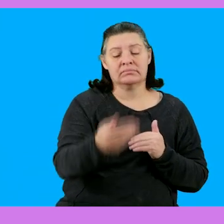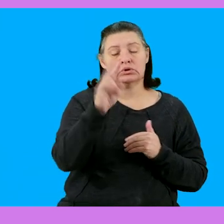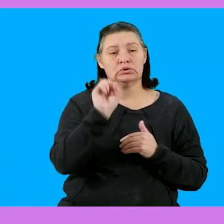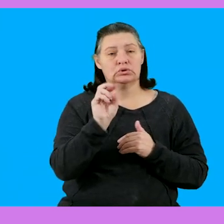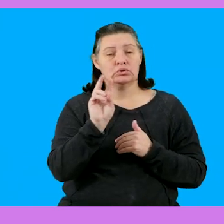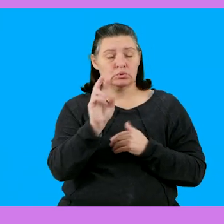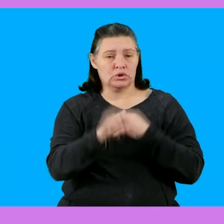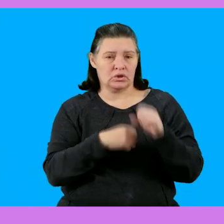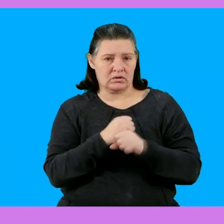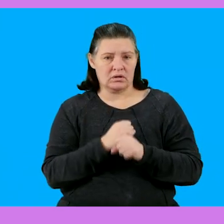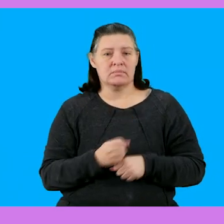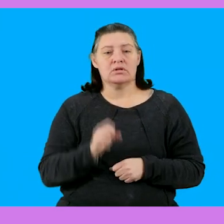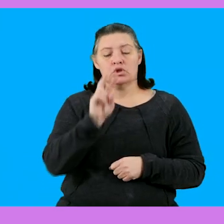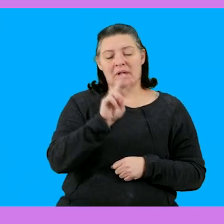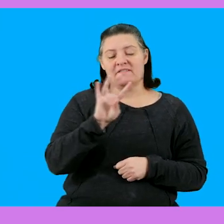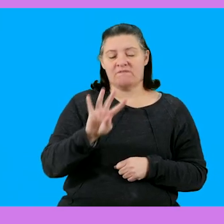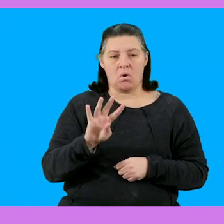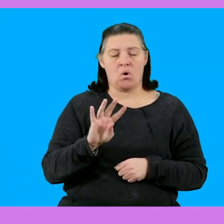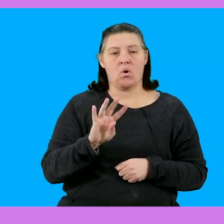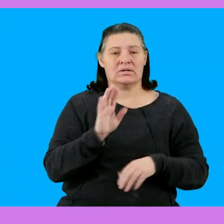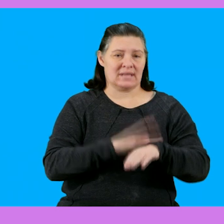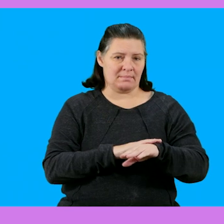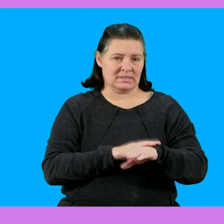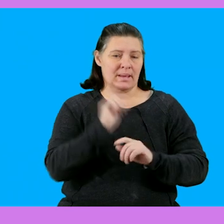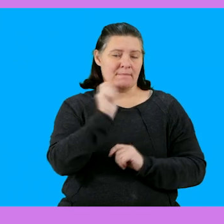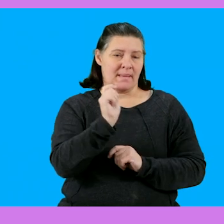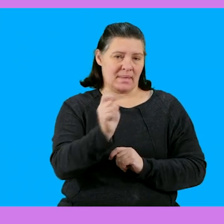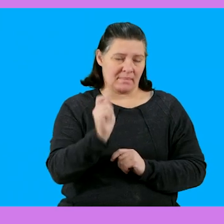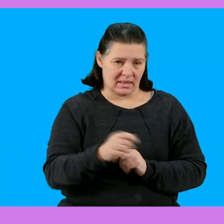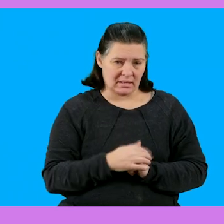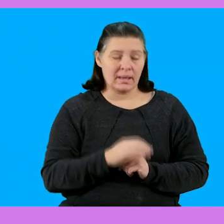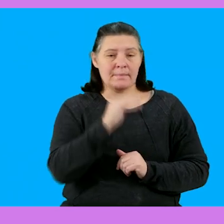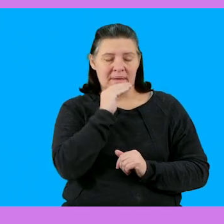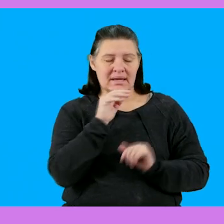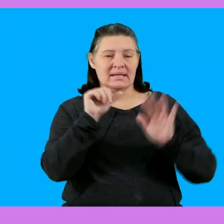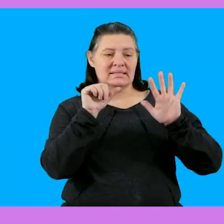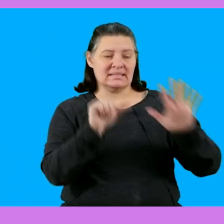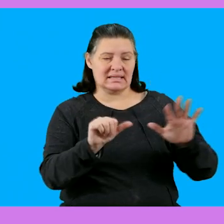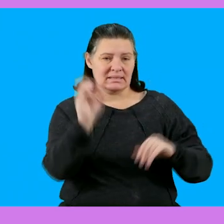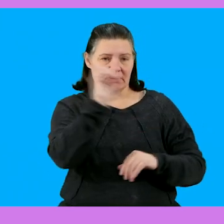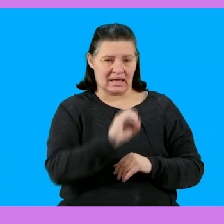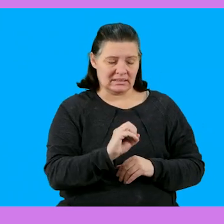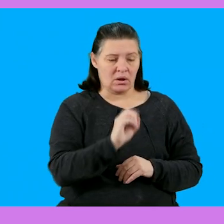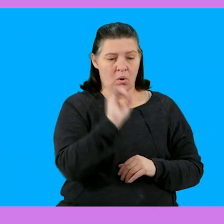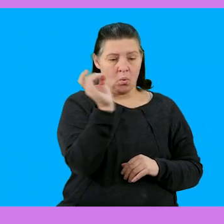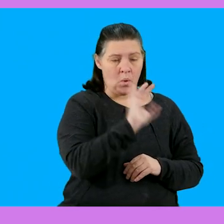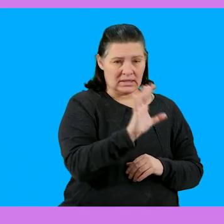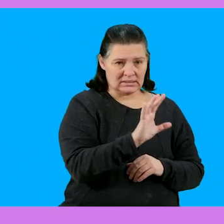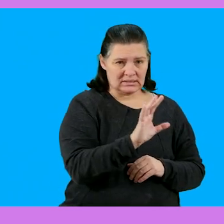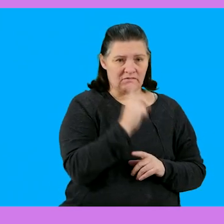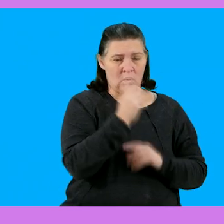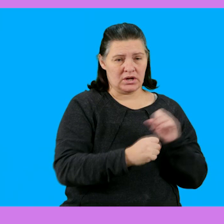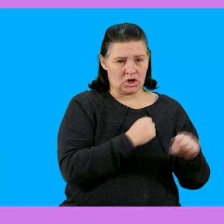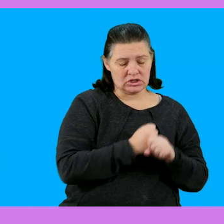of 2 years, it will be 24 times, right? And then biennially, it will be 6% once over a period of 1